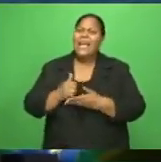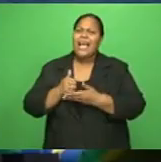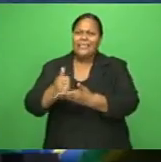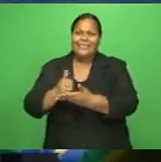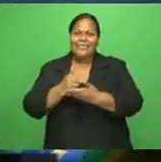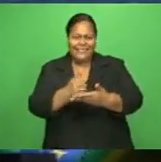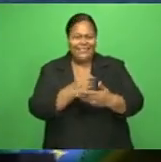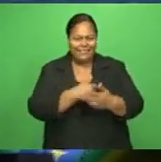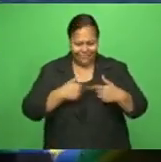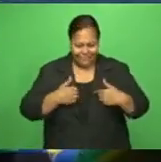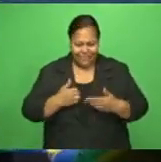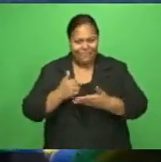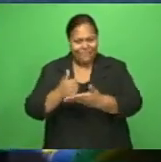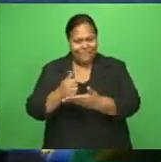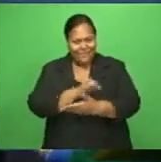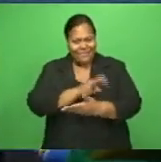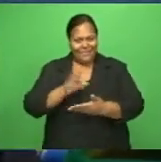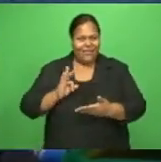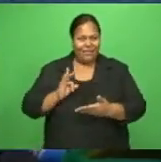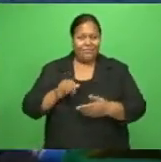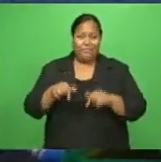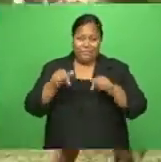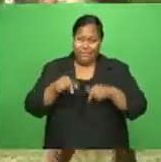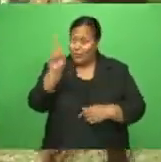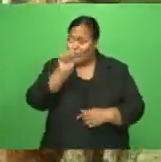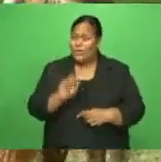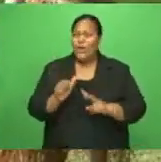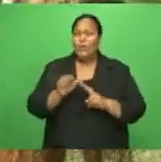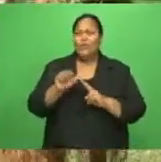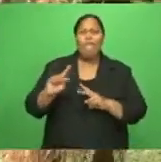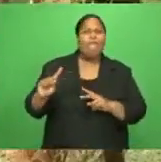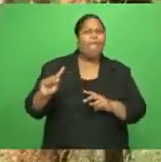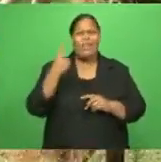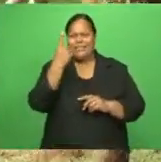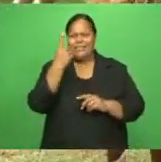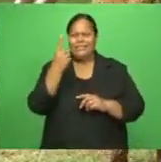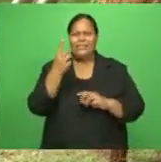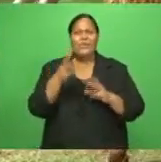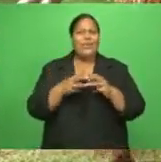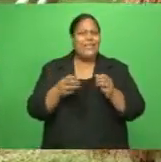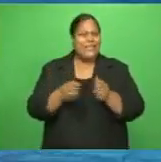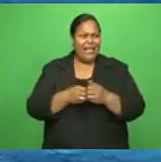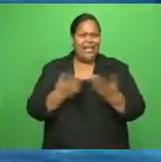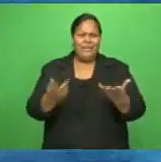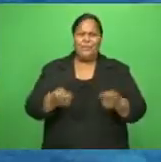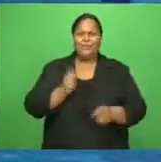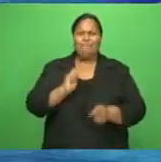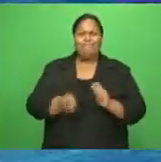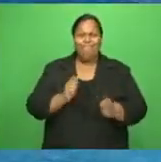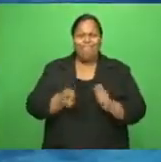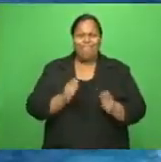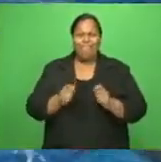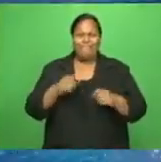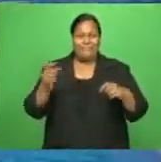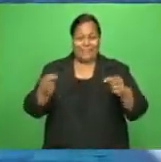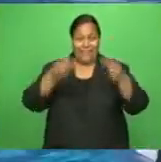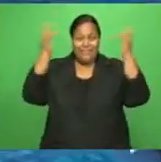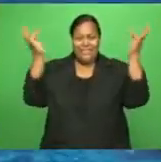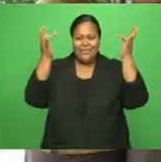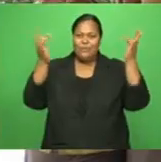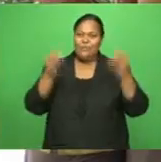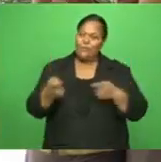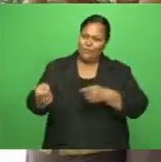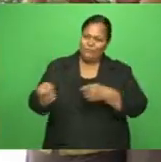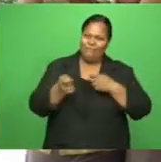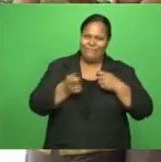Today was also the first weekend for the resort to introduce its Beats and Eats festivities to attract locals.